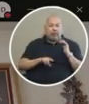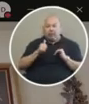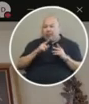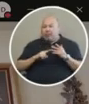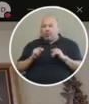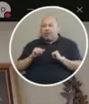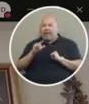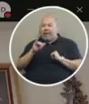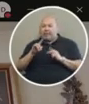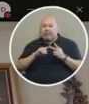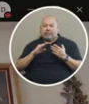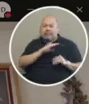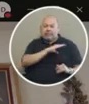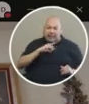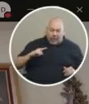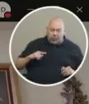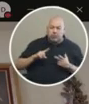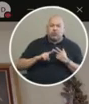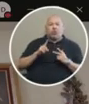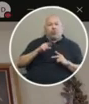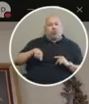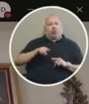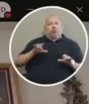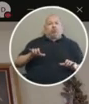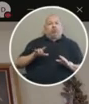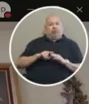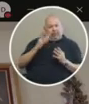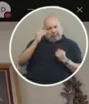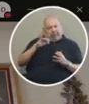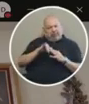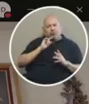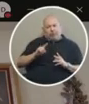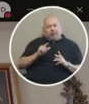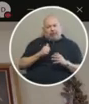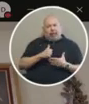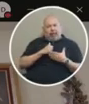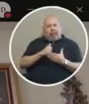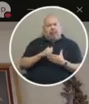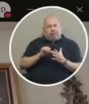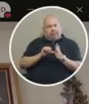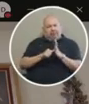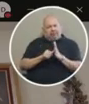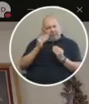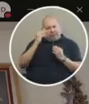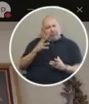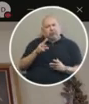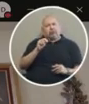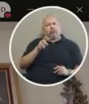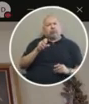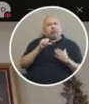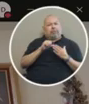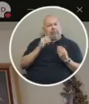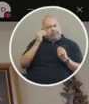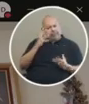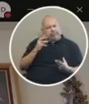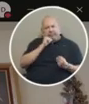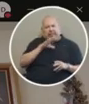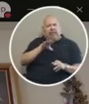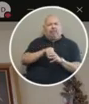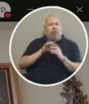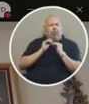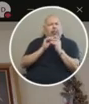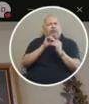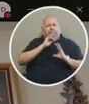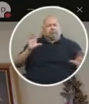done with IT, the council, and how patient y'all been, and the fact that y'all really helped us push out information through your newsletters and not getting involved in the